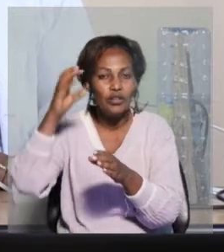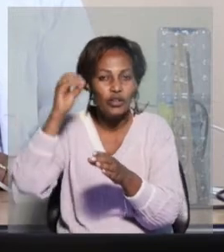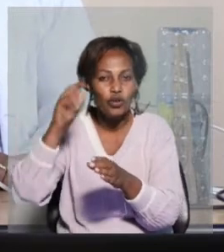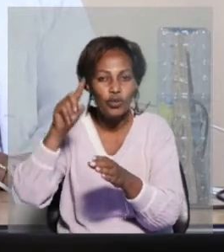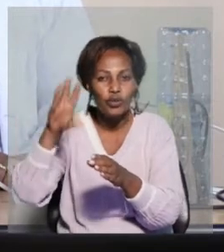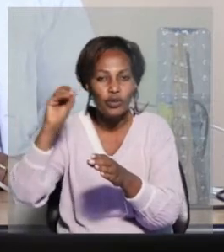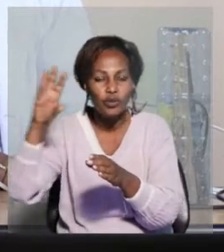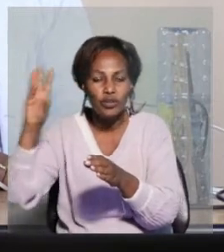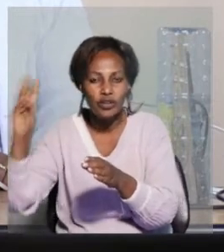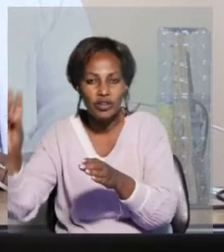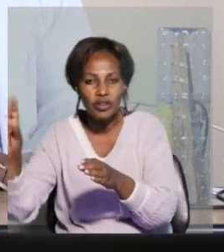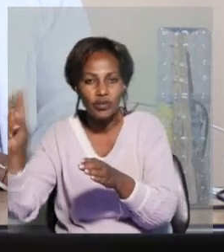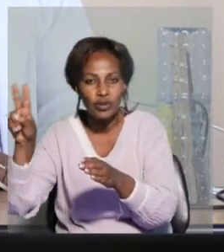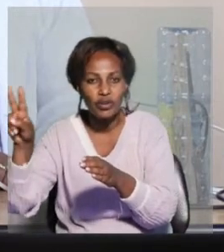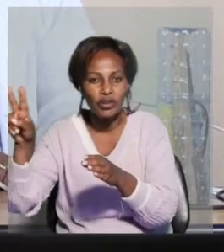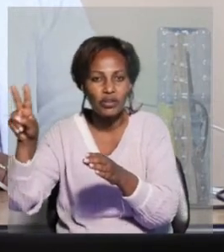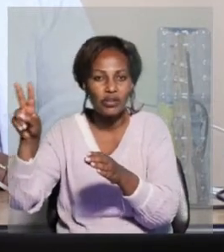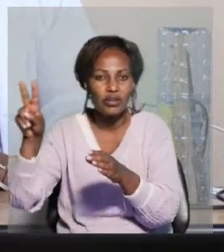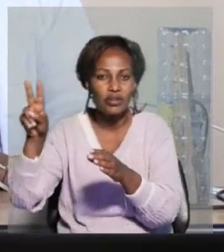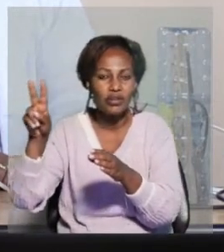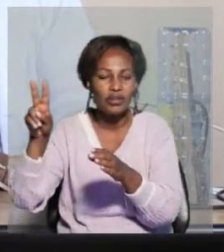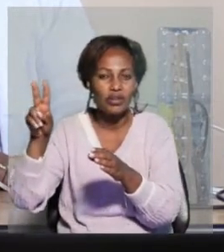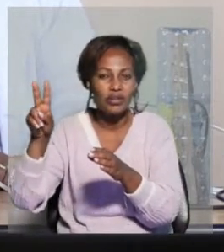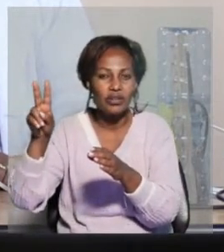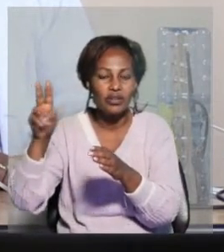0.06 voltage.